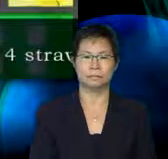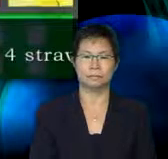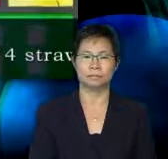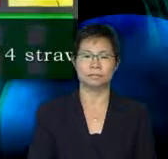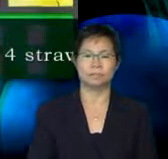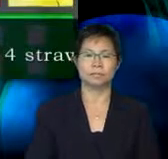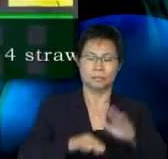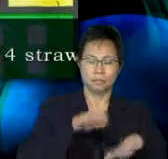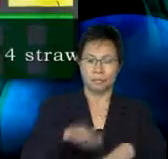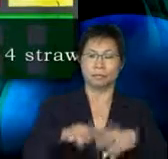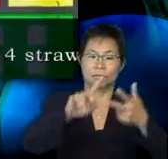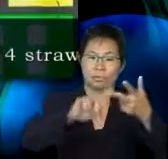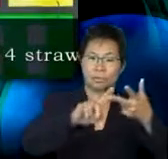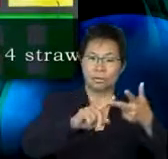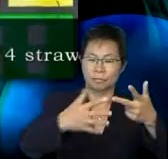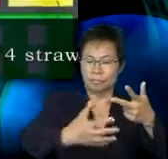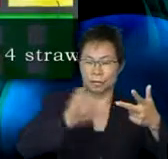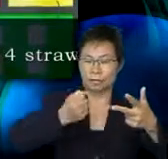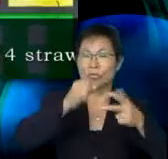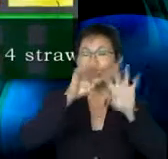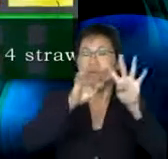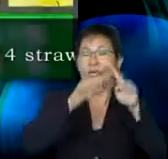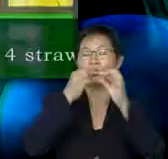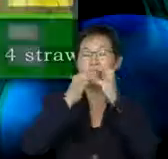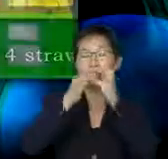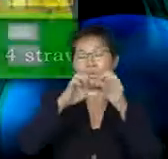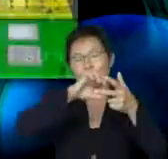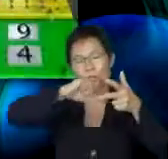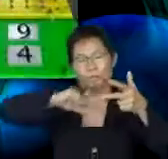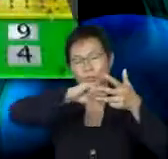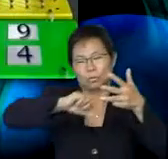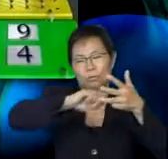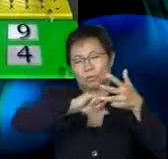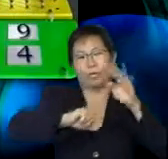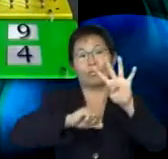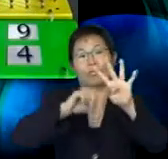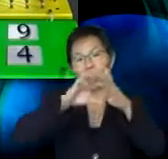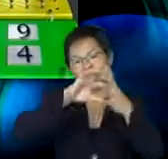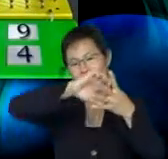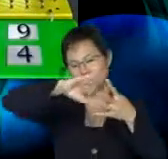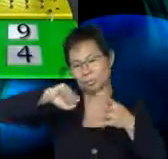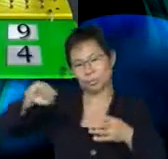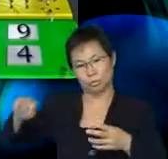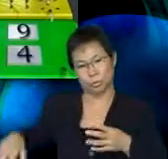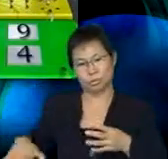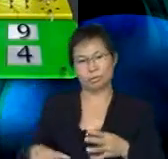Step 3. Take away 4 straws from the ones column.